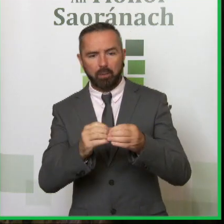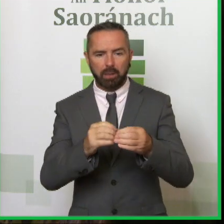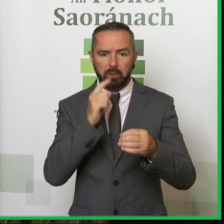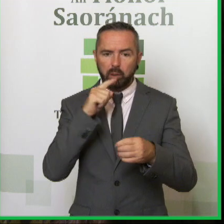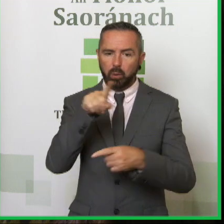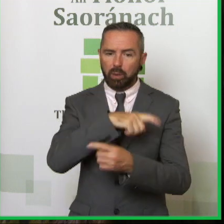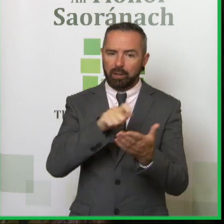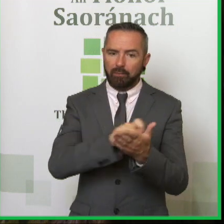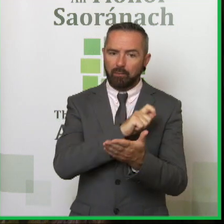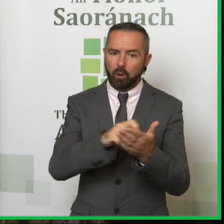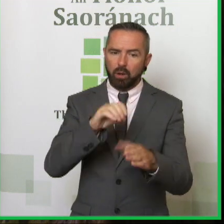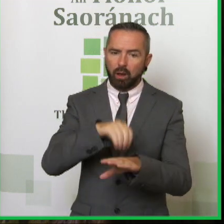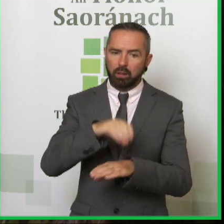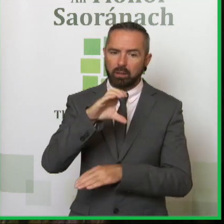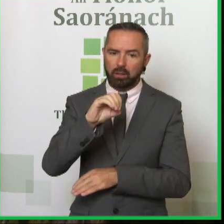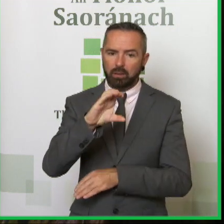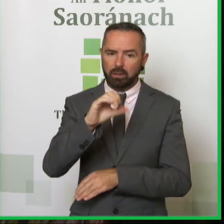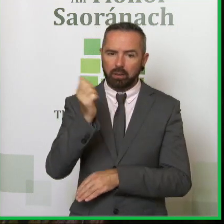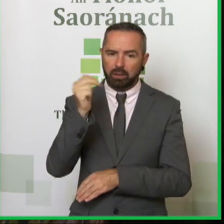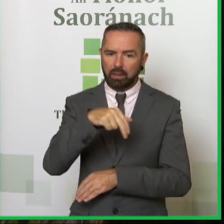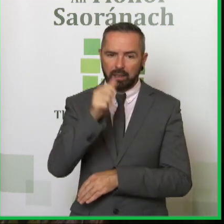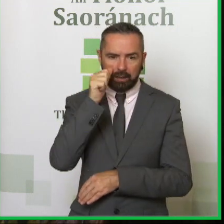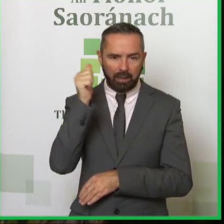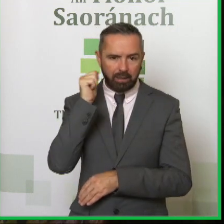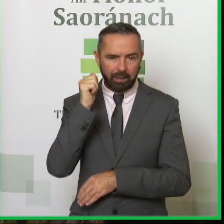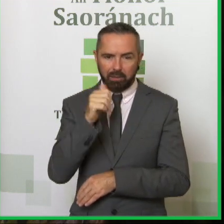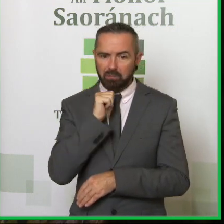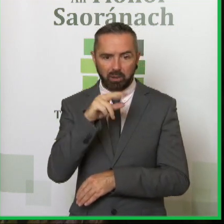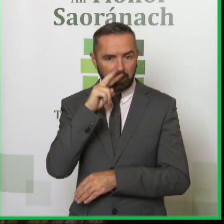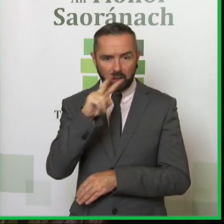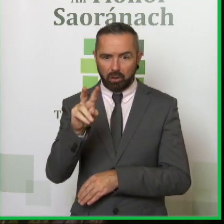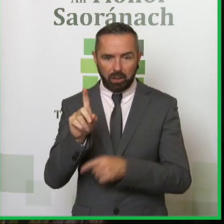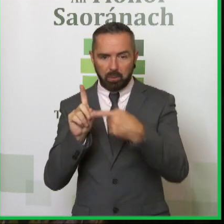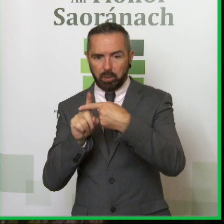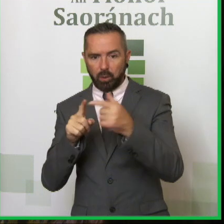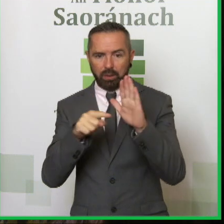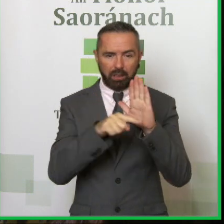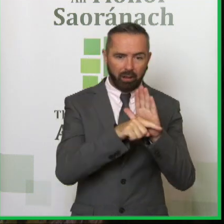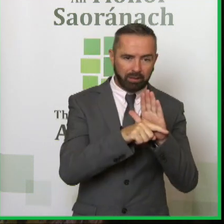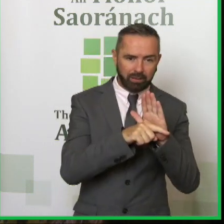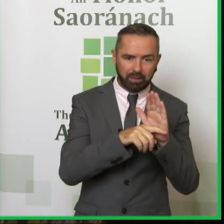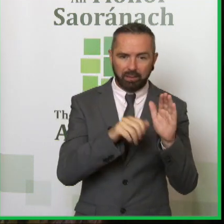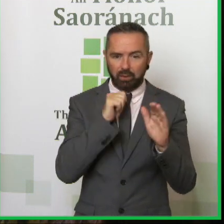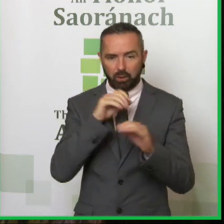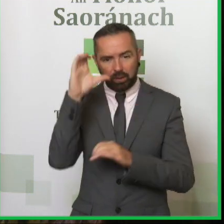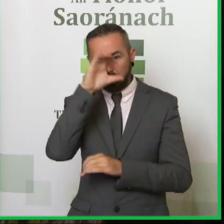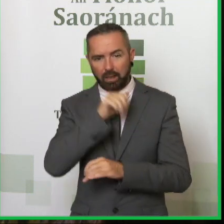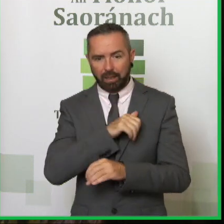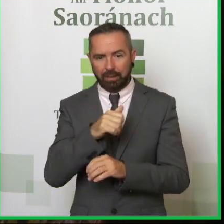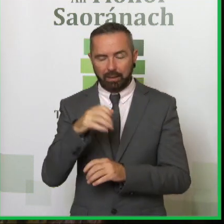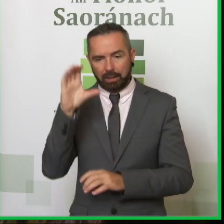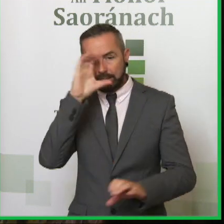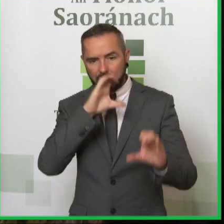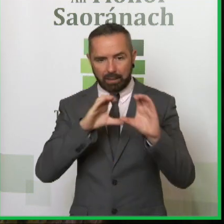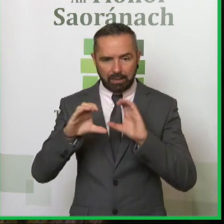on cocaine yesterday, and we didn't look at the pros and cons of cocaine. We didn't look at the modality, the scientific background as to